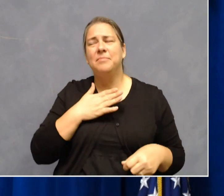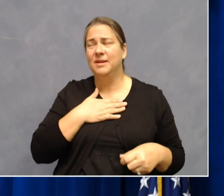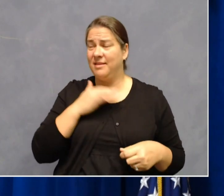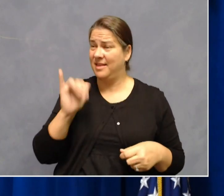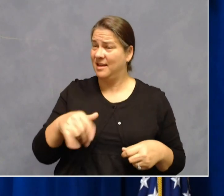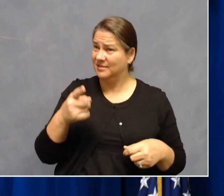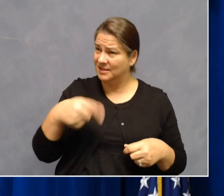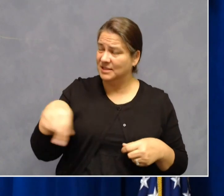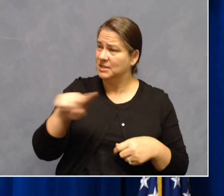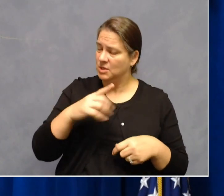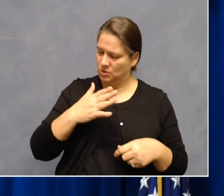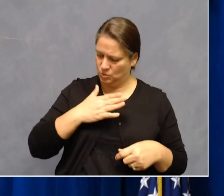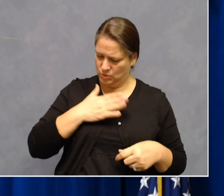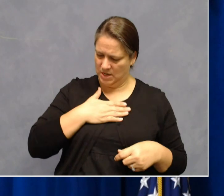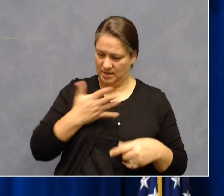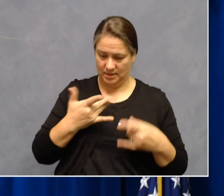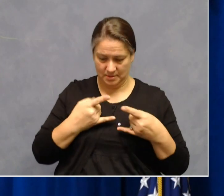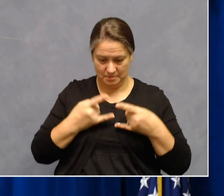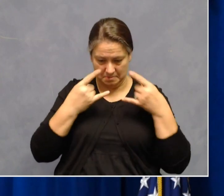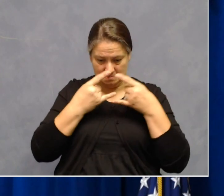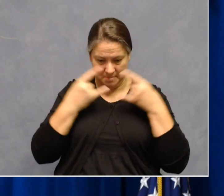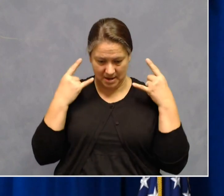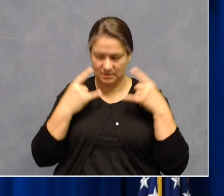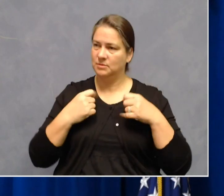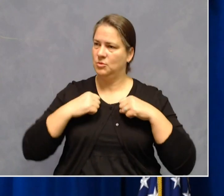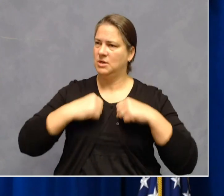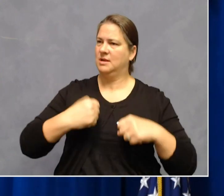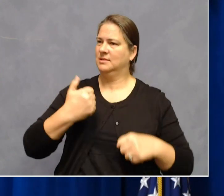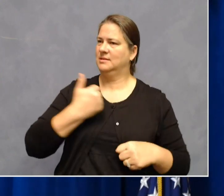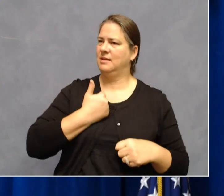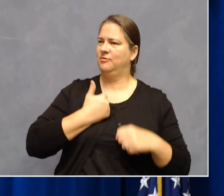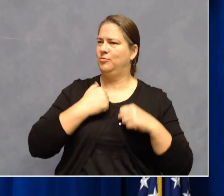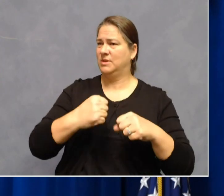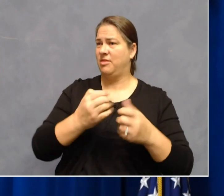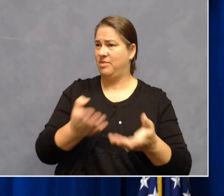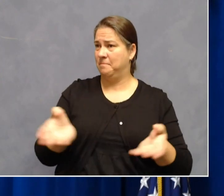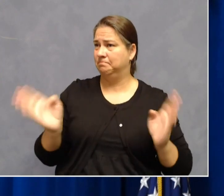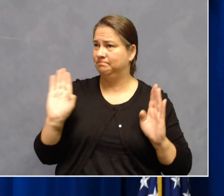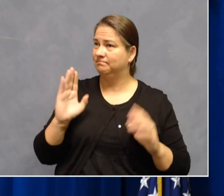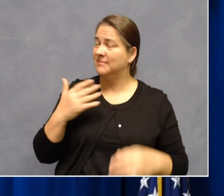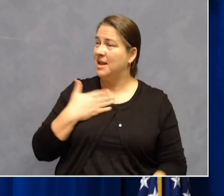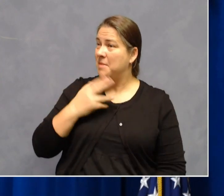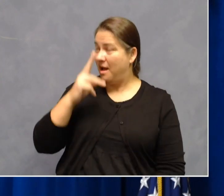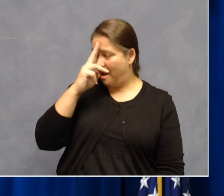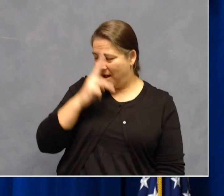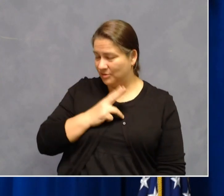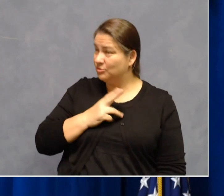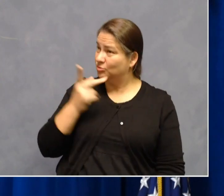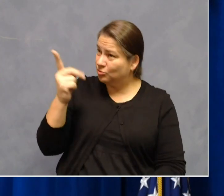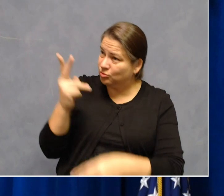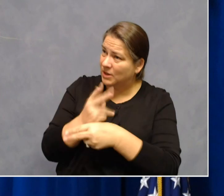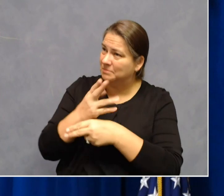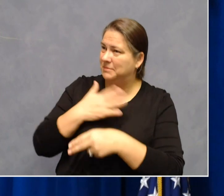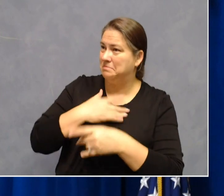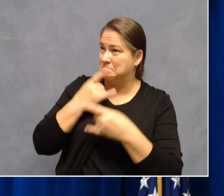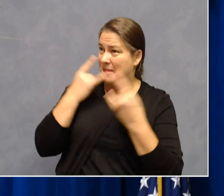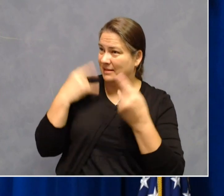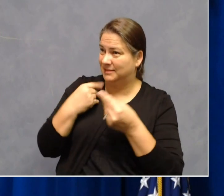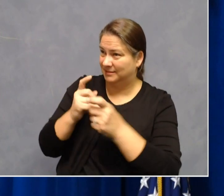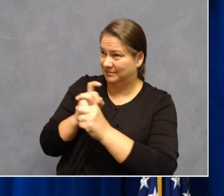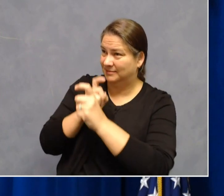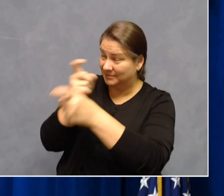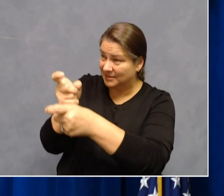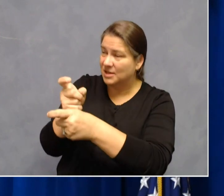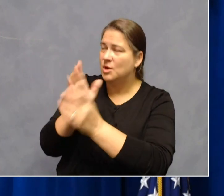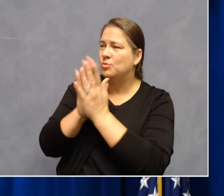safe, but their loved ones as well. I'd be honored if you'd wear this mask that I made. I pray for you and your family's health and safety. Thank you for all